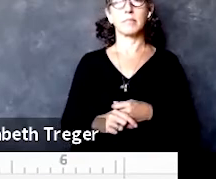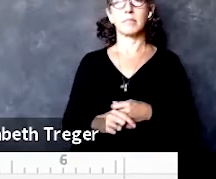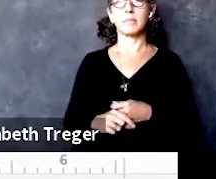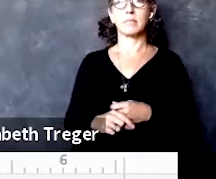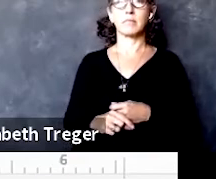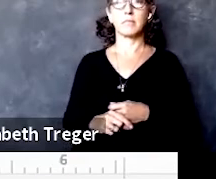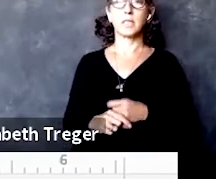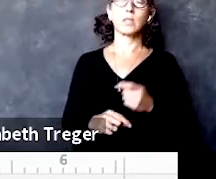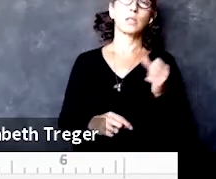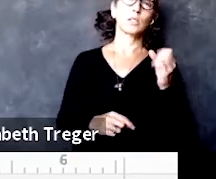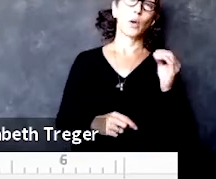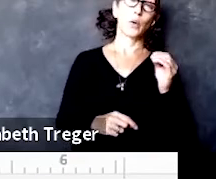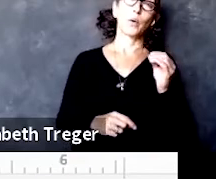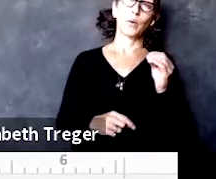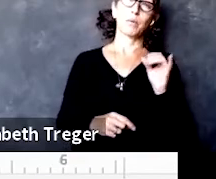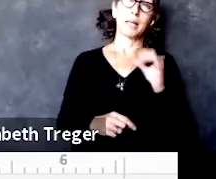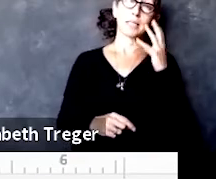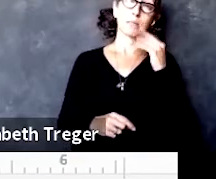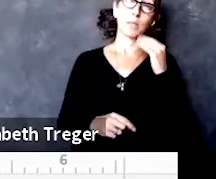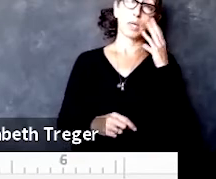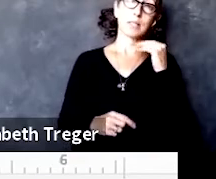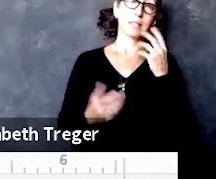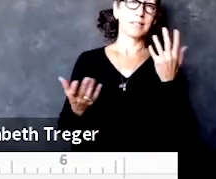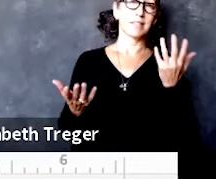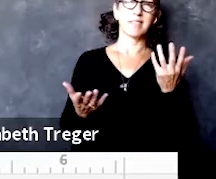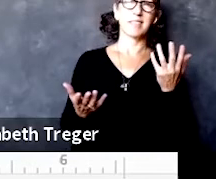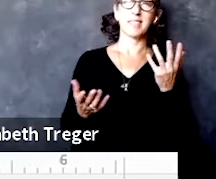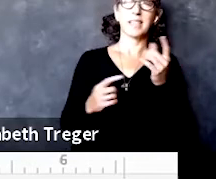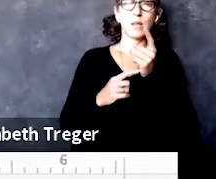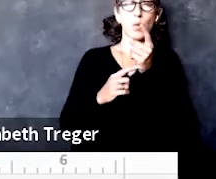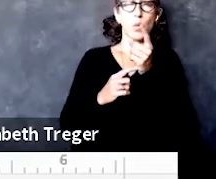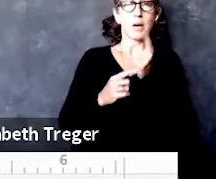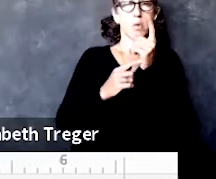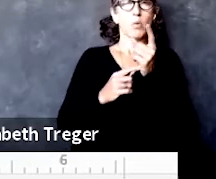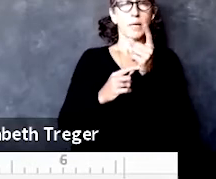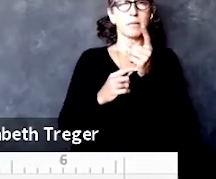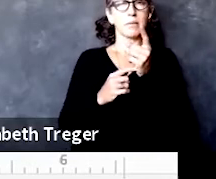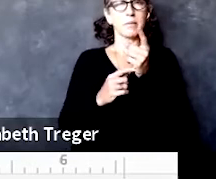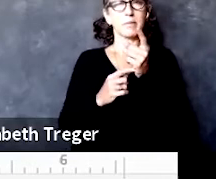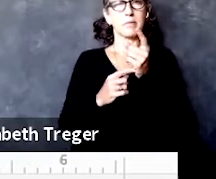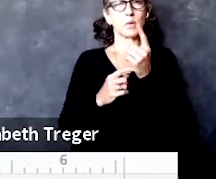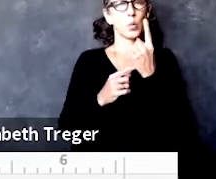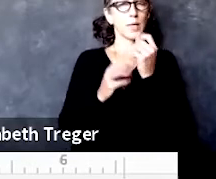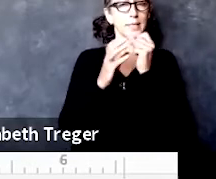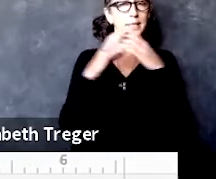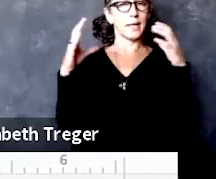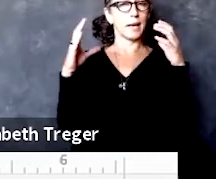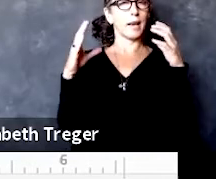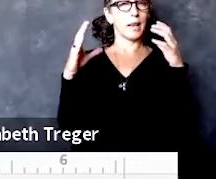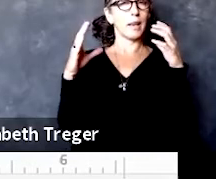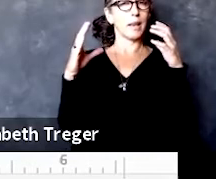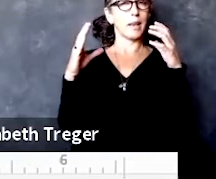relatable experience, it's a moment in time. It's not the whole movie. You're explaining a scene that makes it